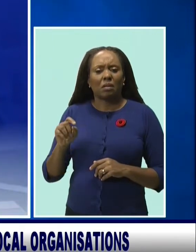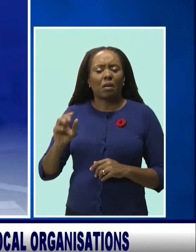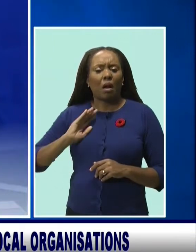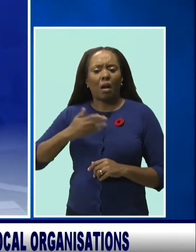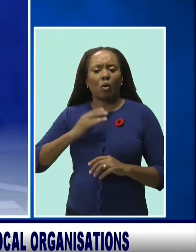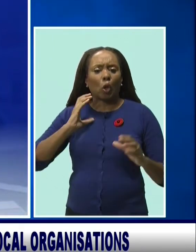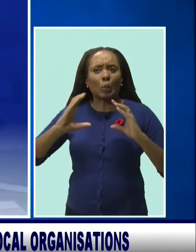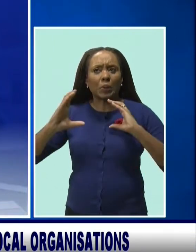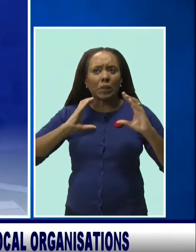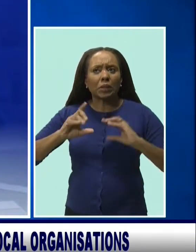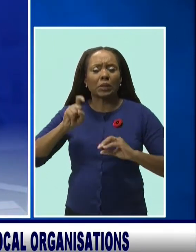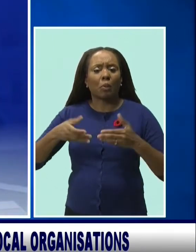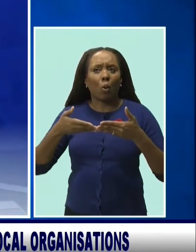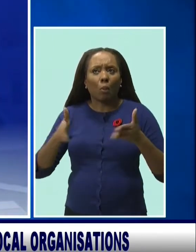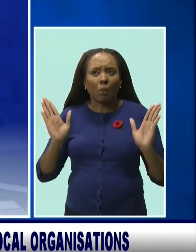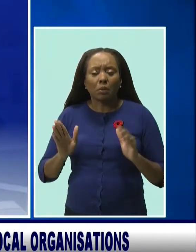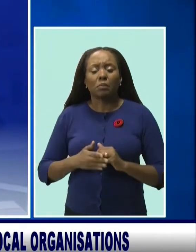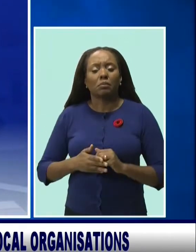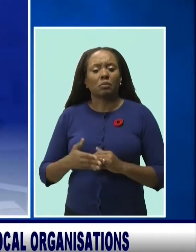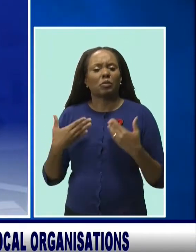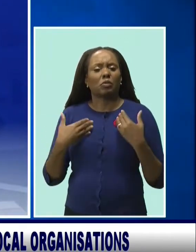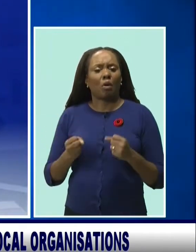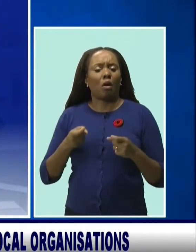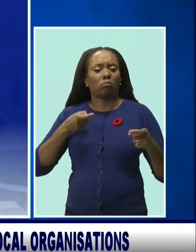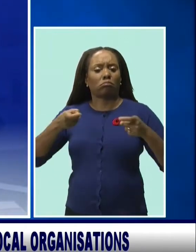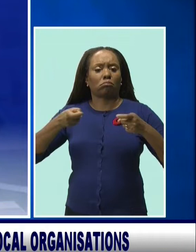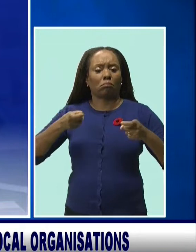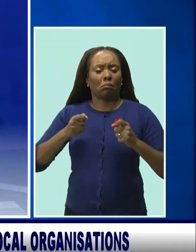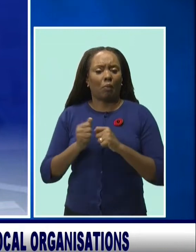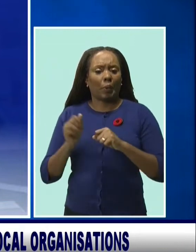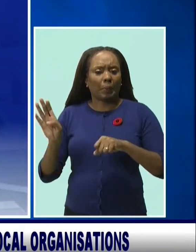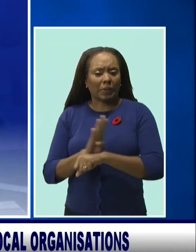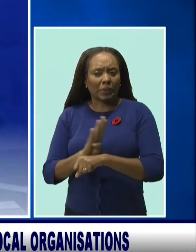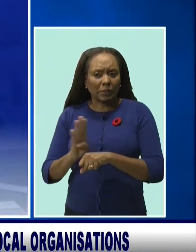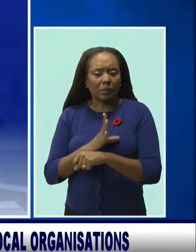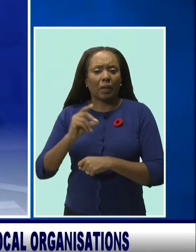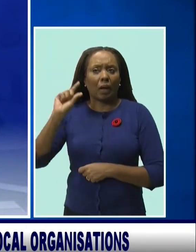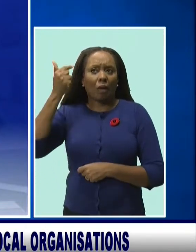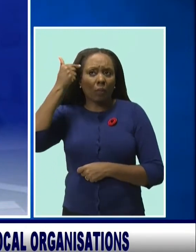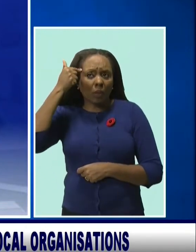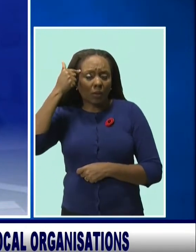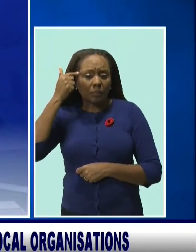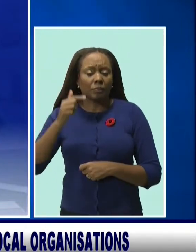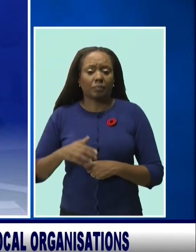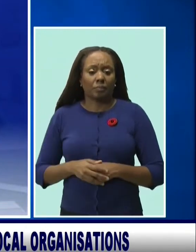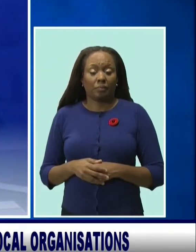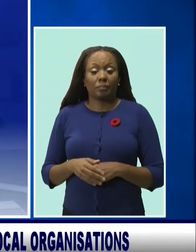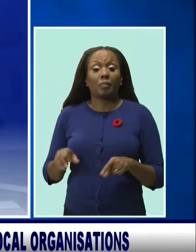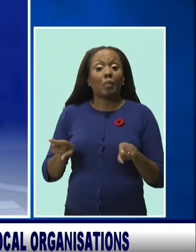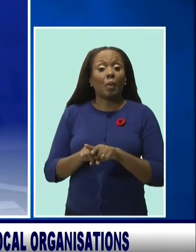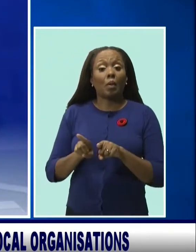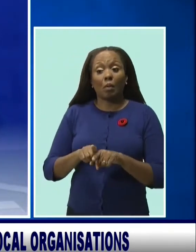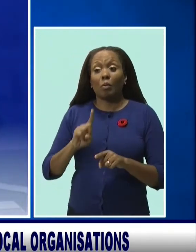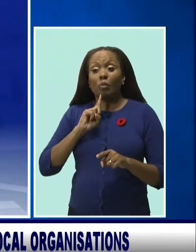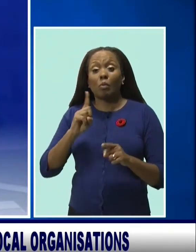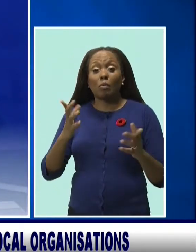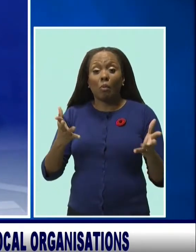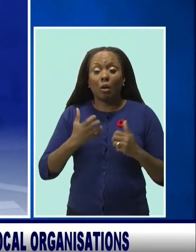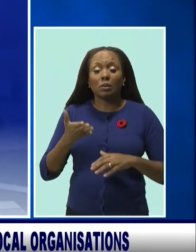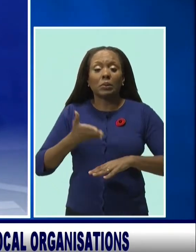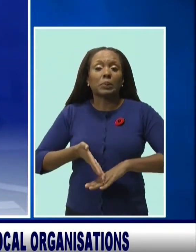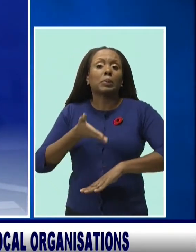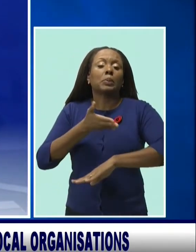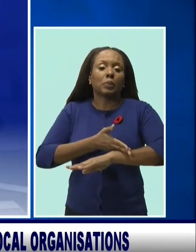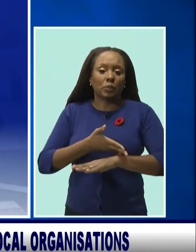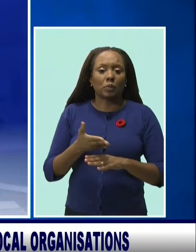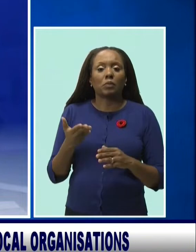have a very strong governance model in business and in government. And certainly this is something we'd like to see improve in the